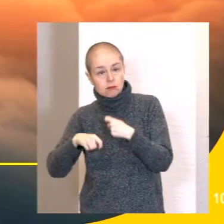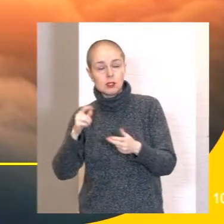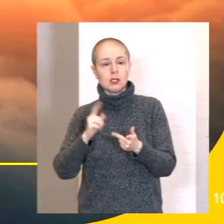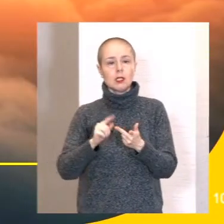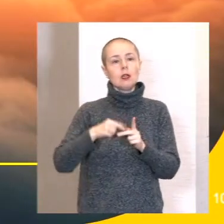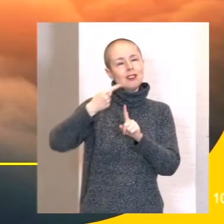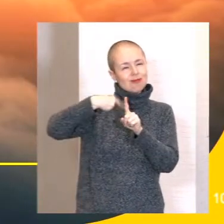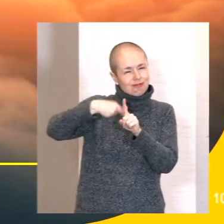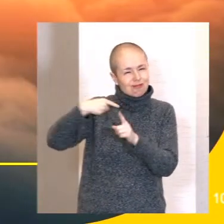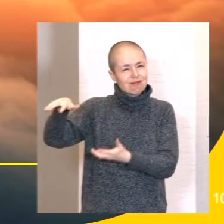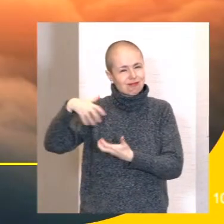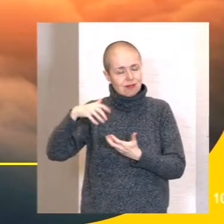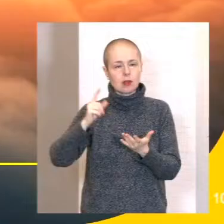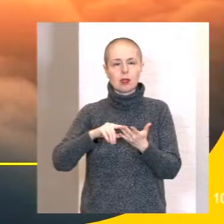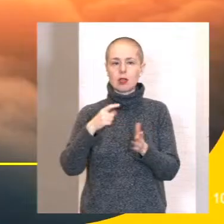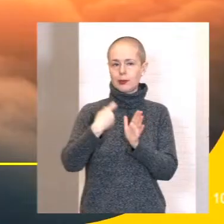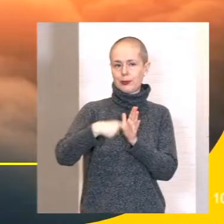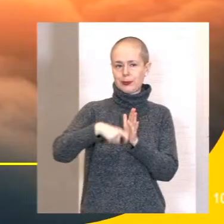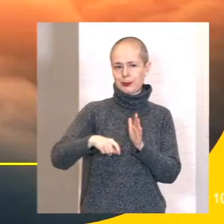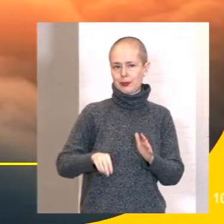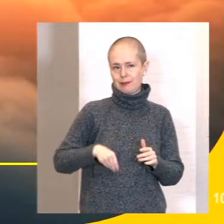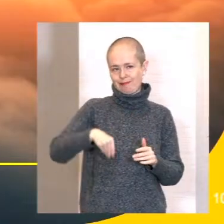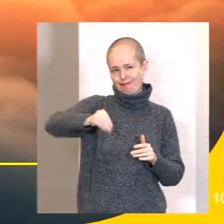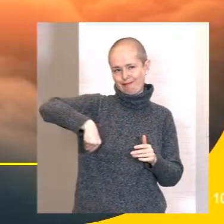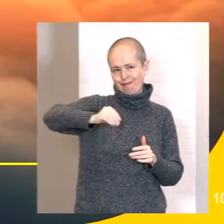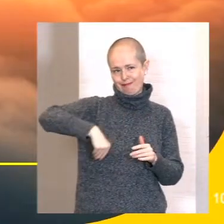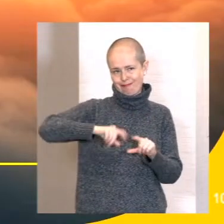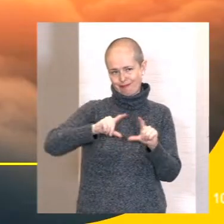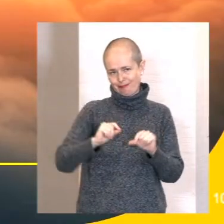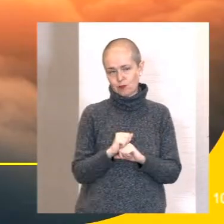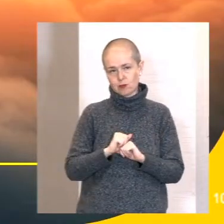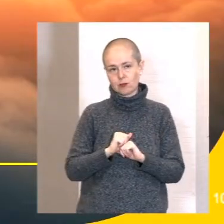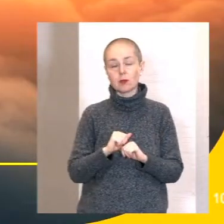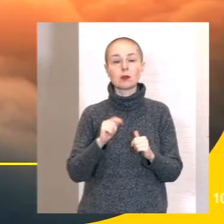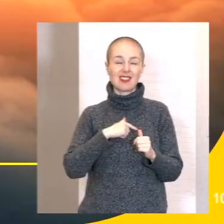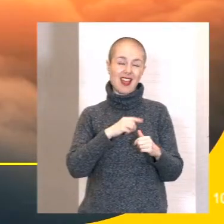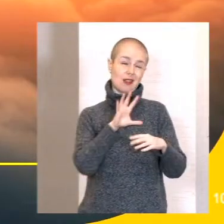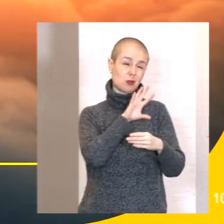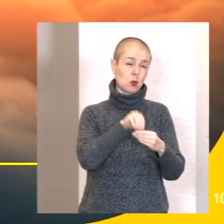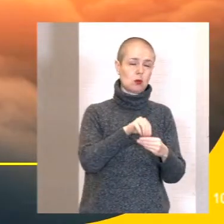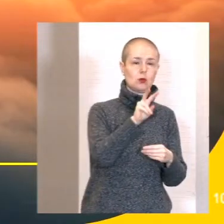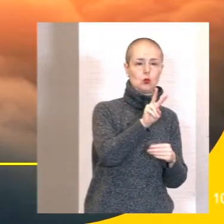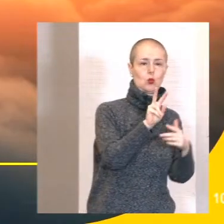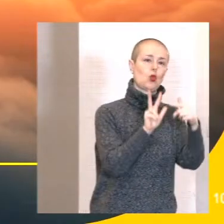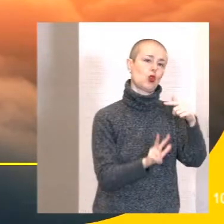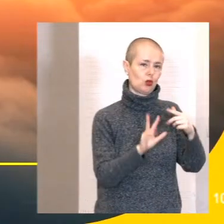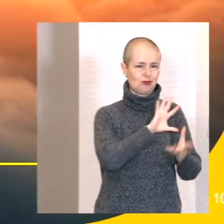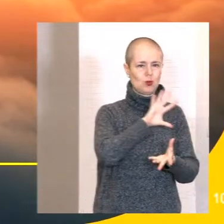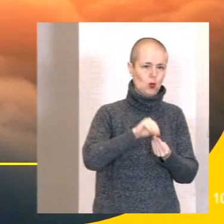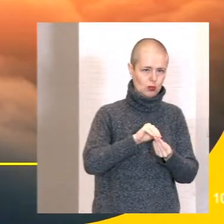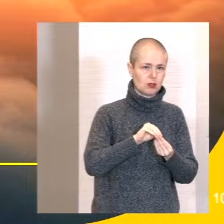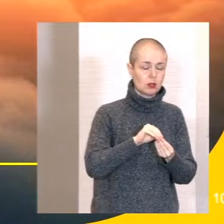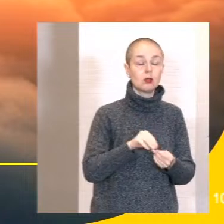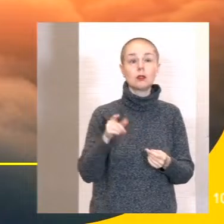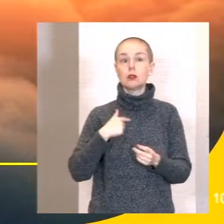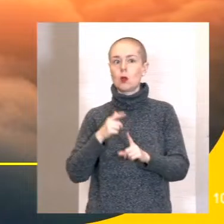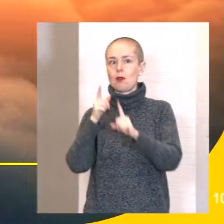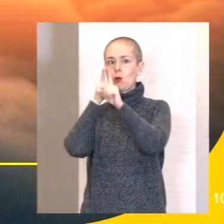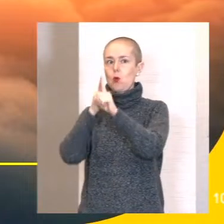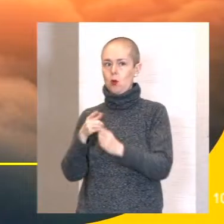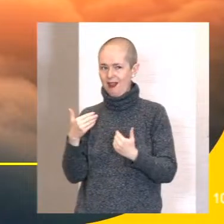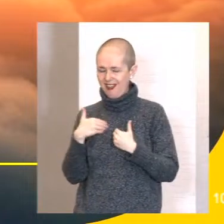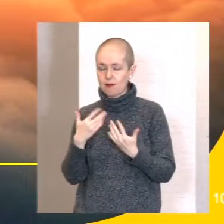and fees, which make up 2/3 of our revenues. To support delivery of these ambitious goals, the capital